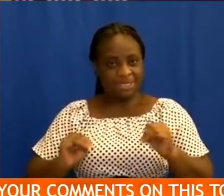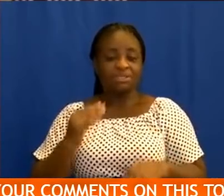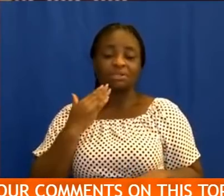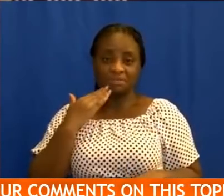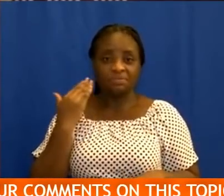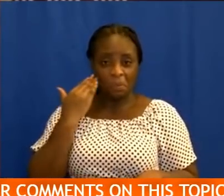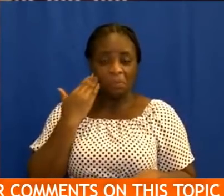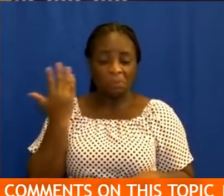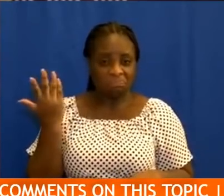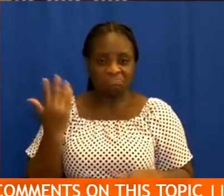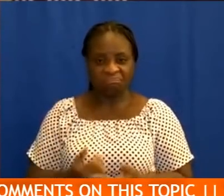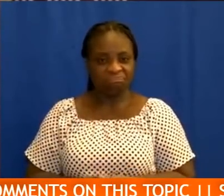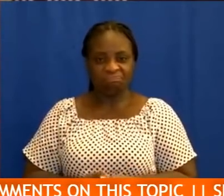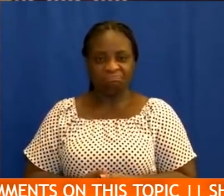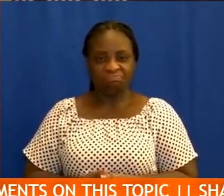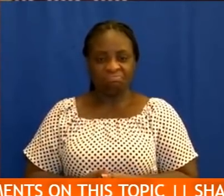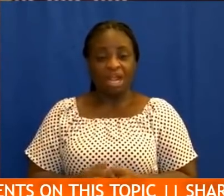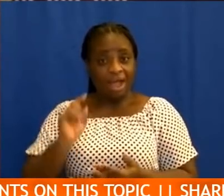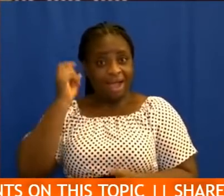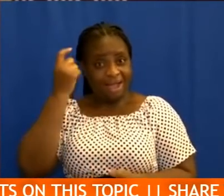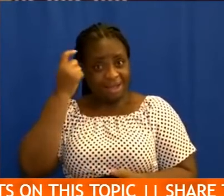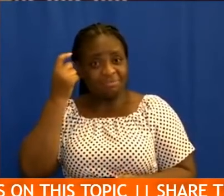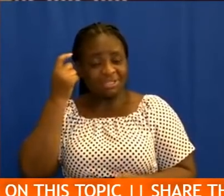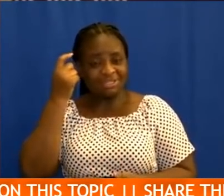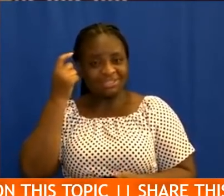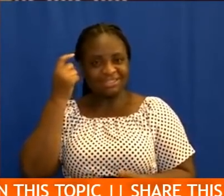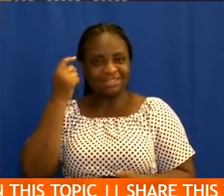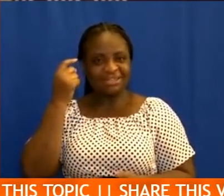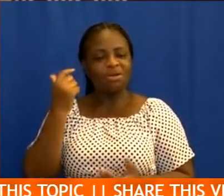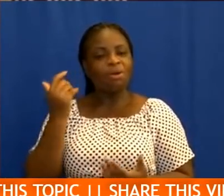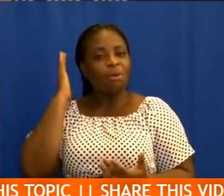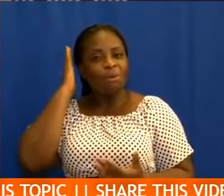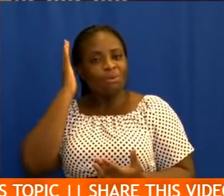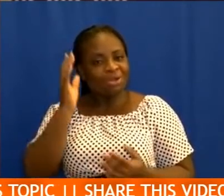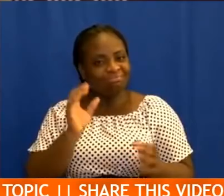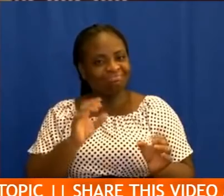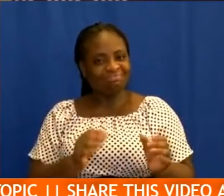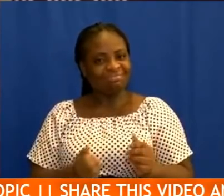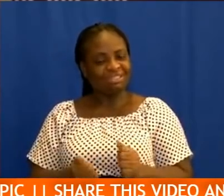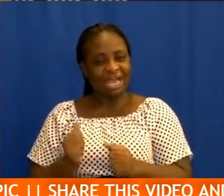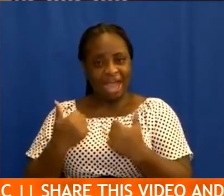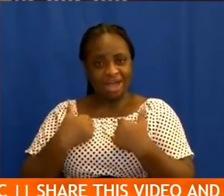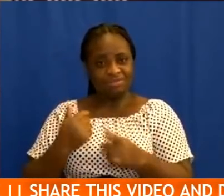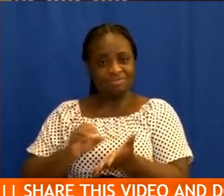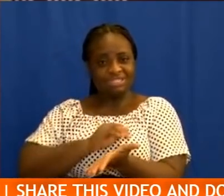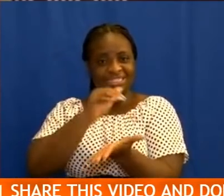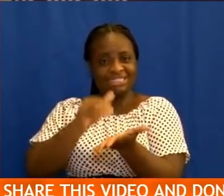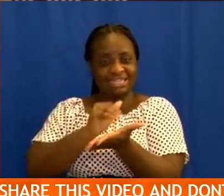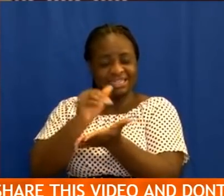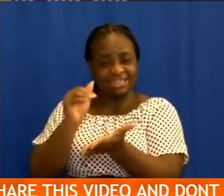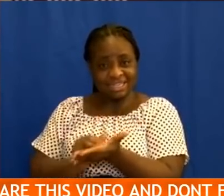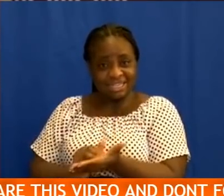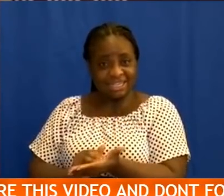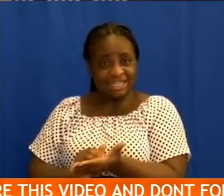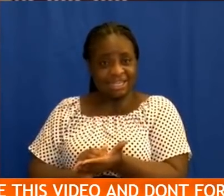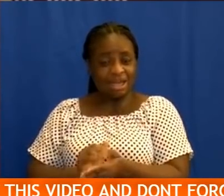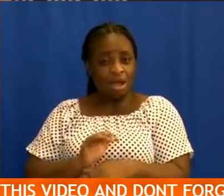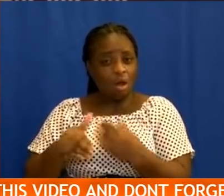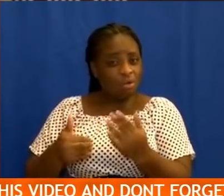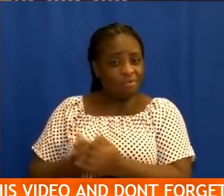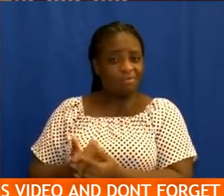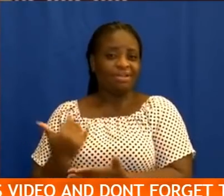home. Additionally, government is reactivating available treatment and isolation facilities across